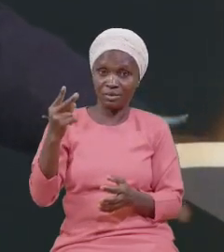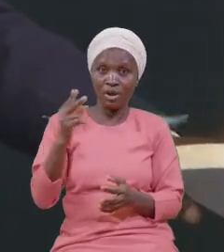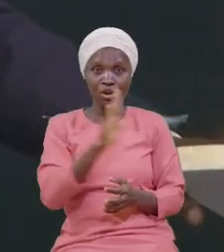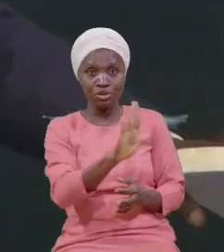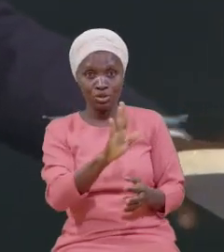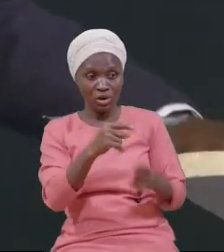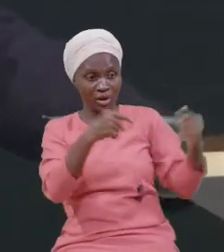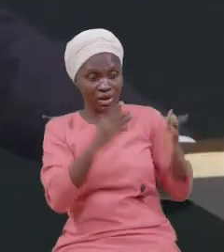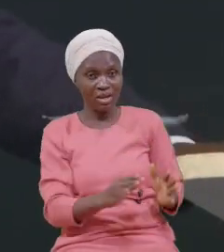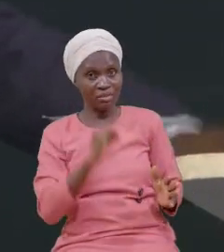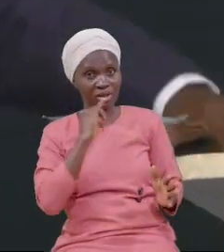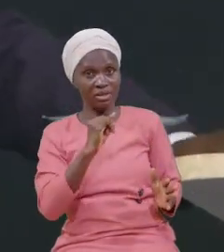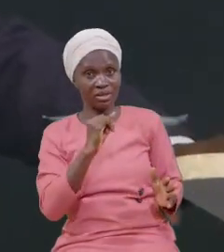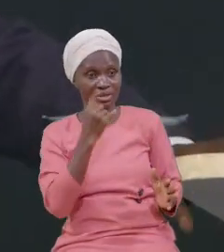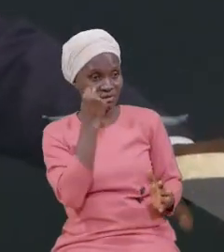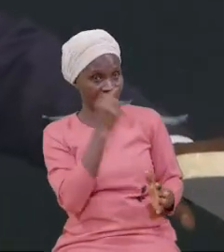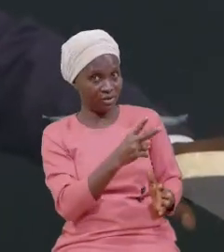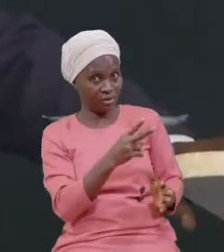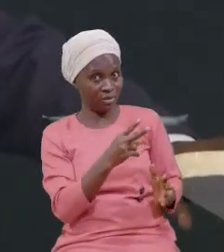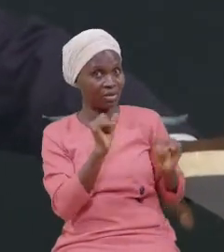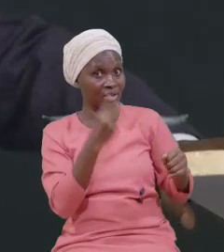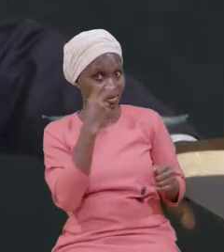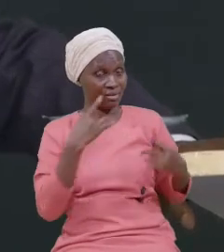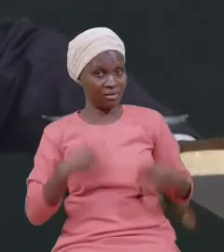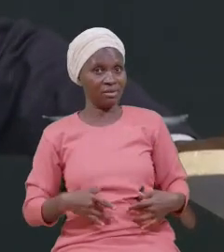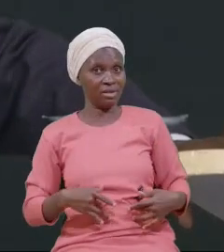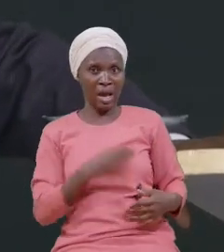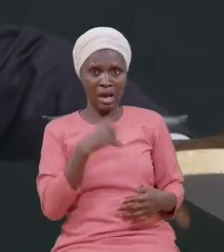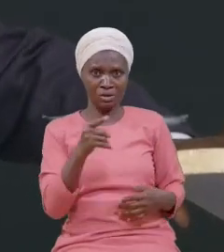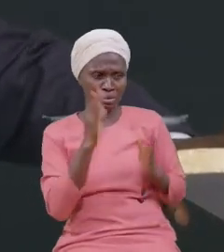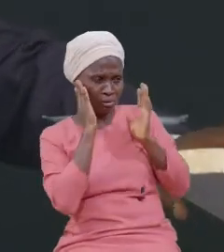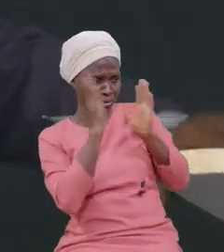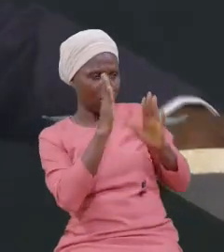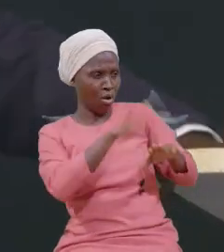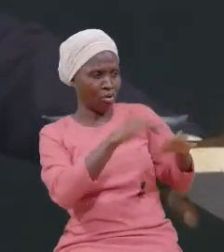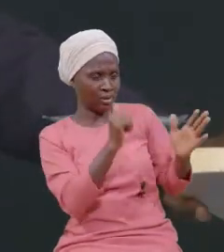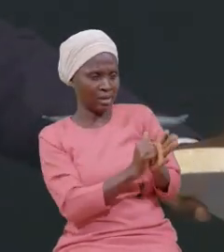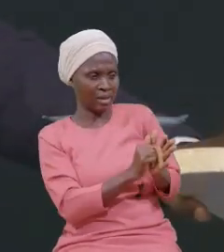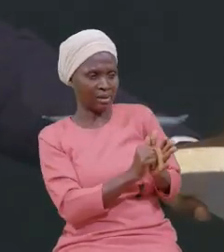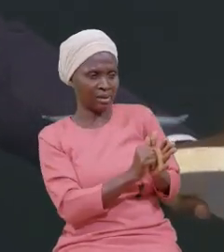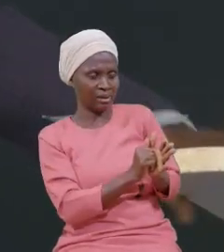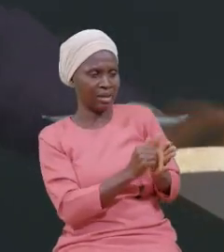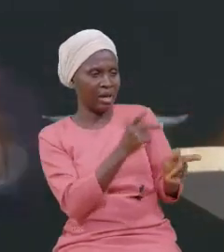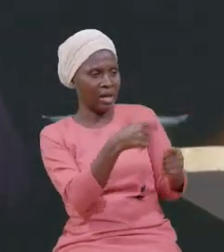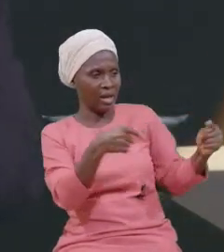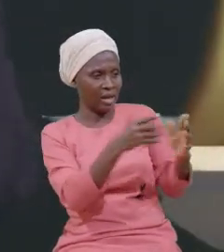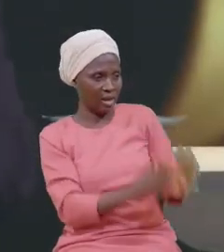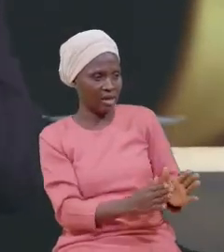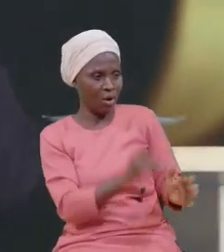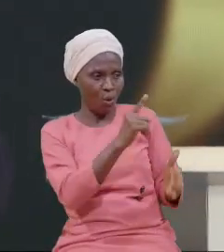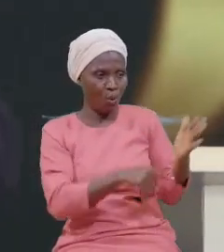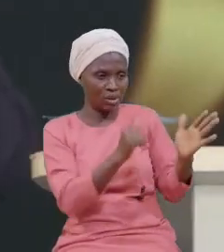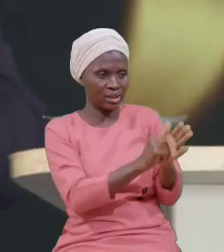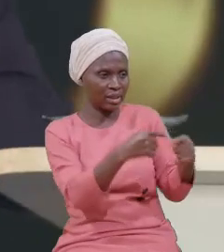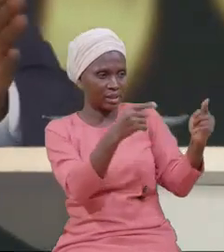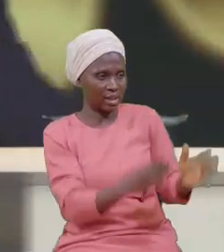on what that enemy, what that tyrant, what that despot, and what that Pharaoh is saying, because